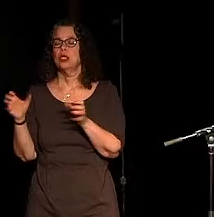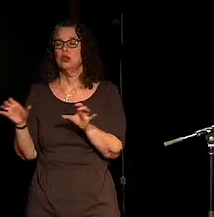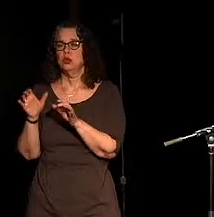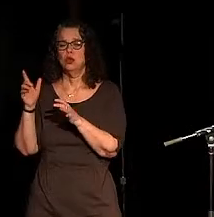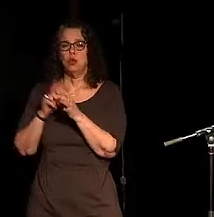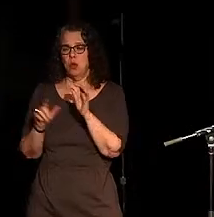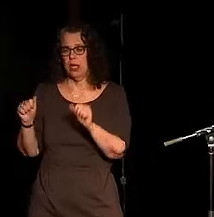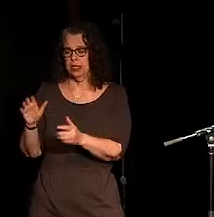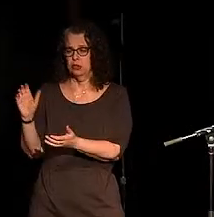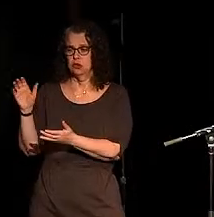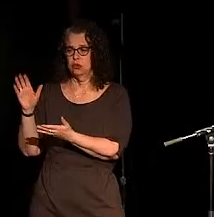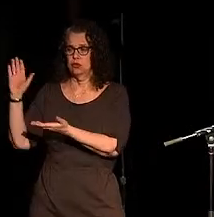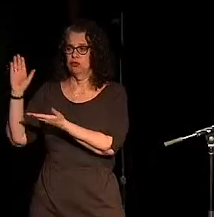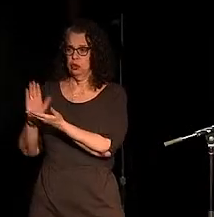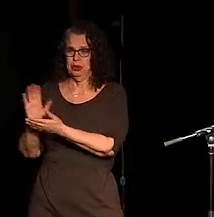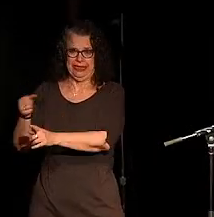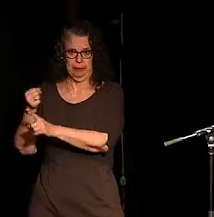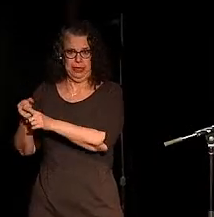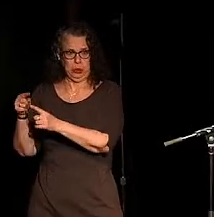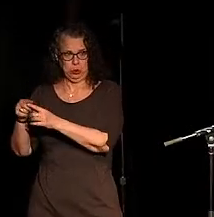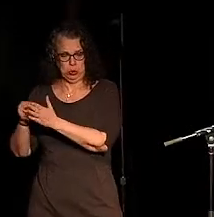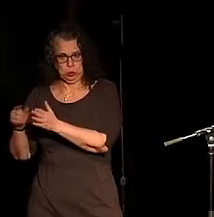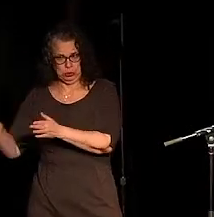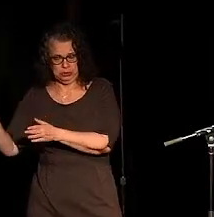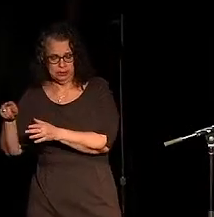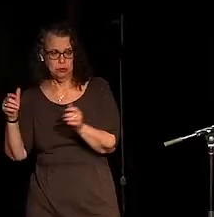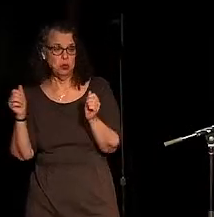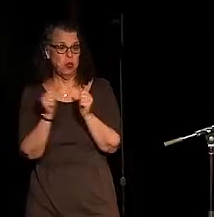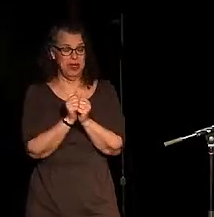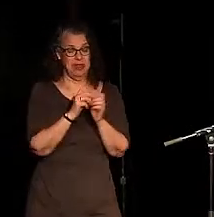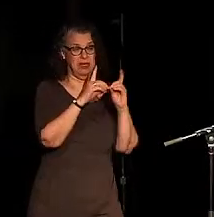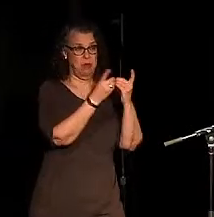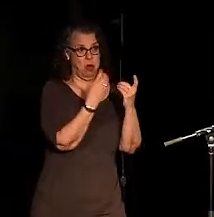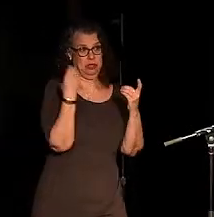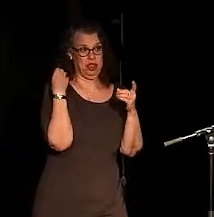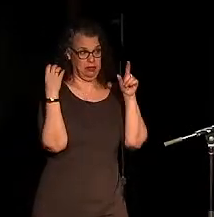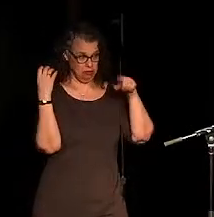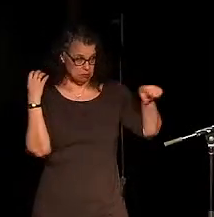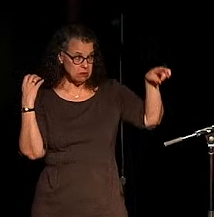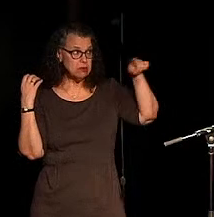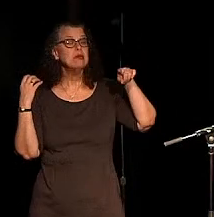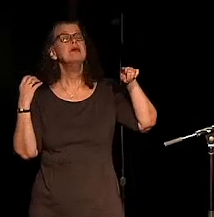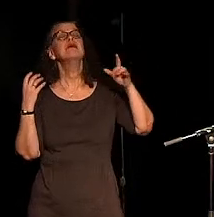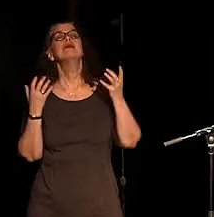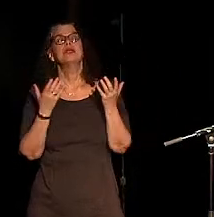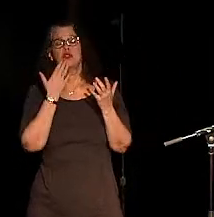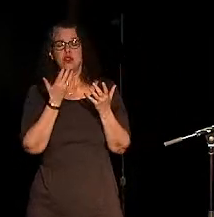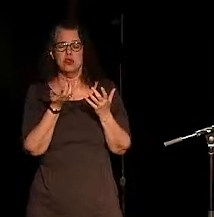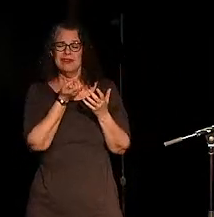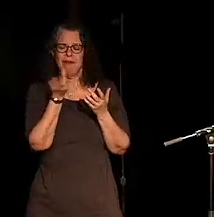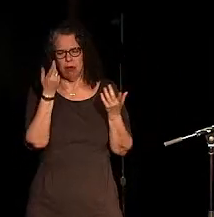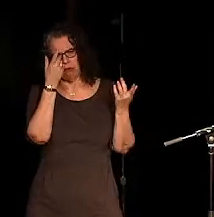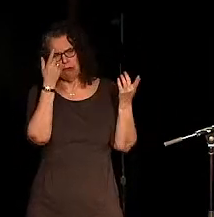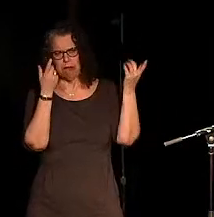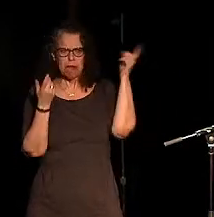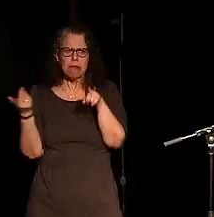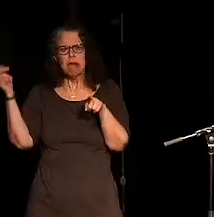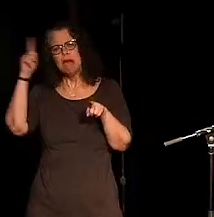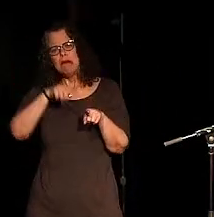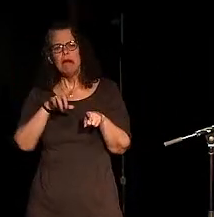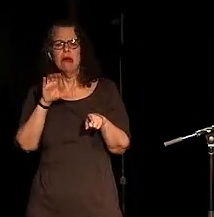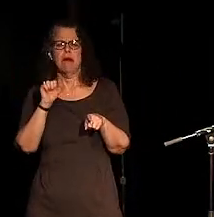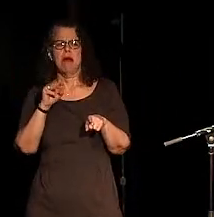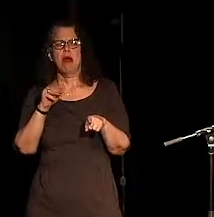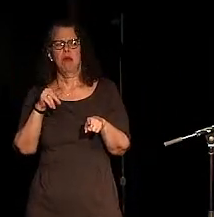reduce the impact of that. And together with chairs, you know, there is a good number of compromises that